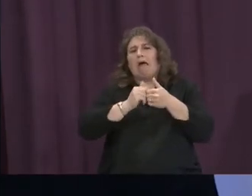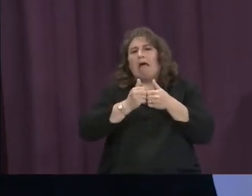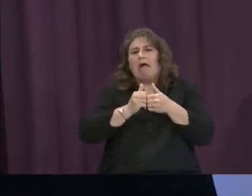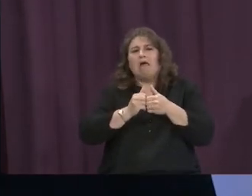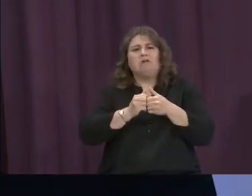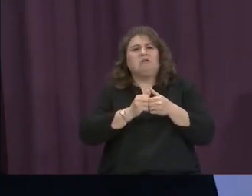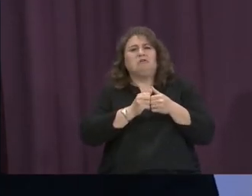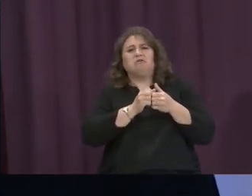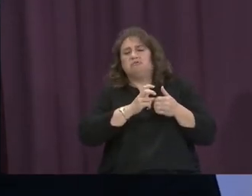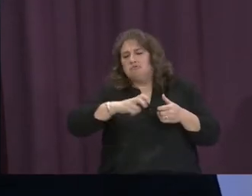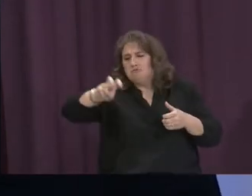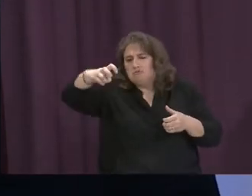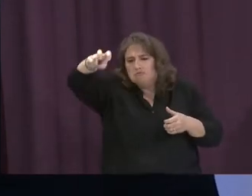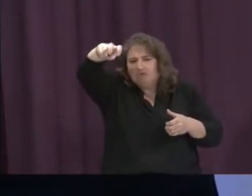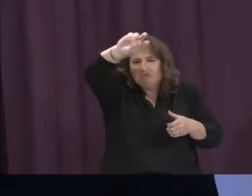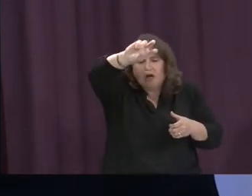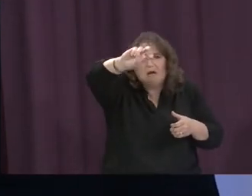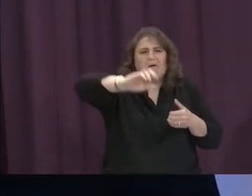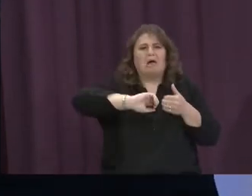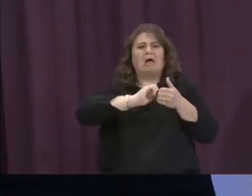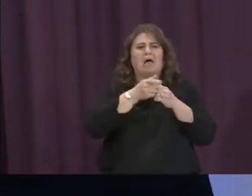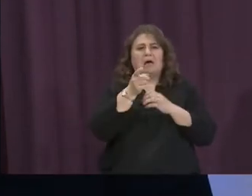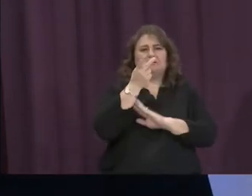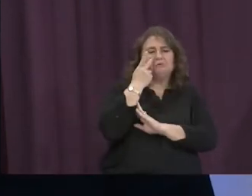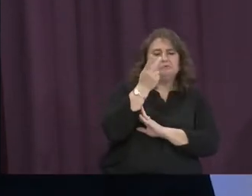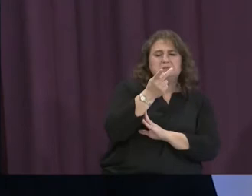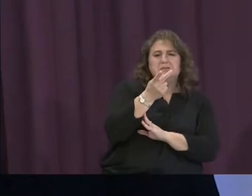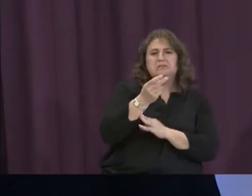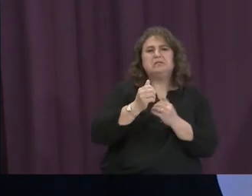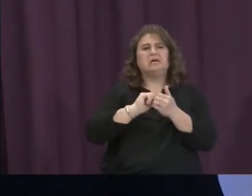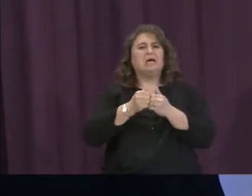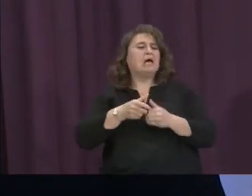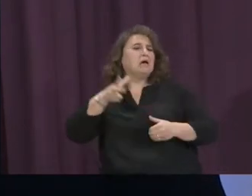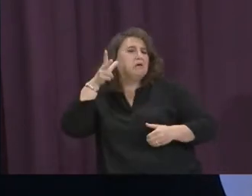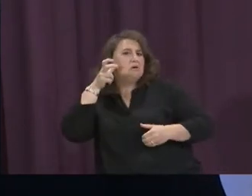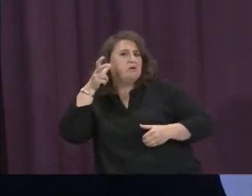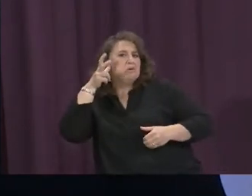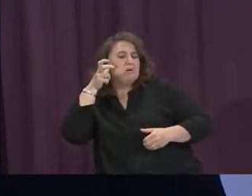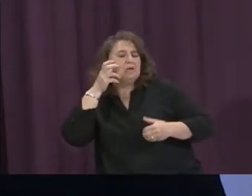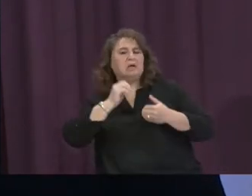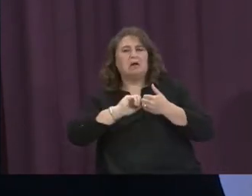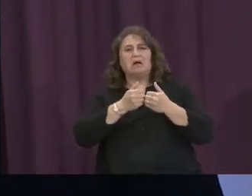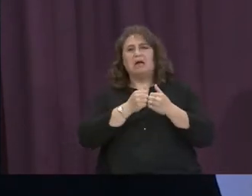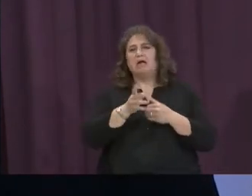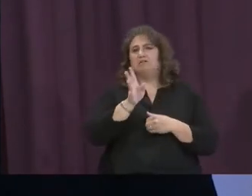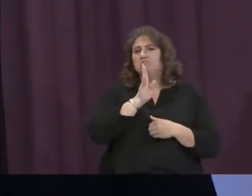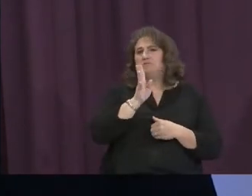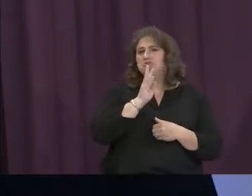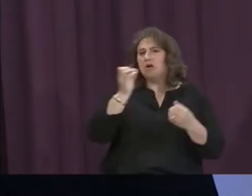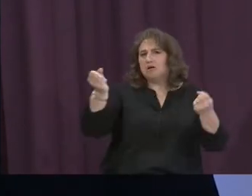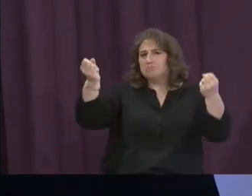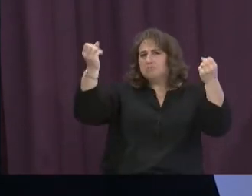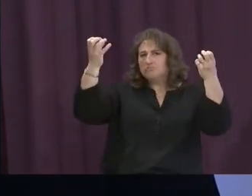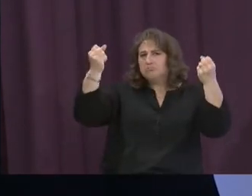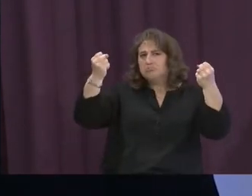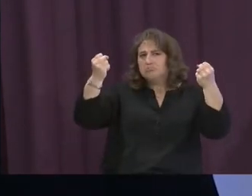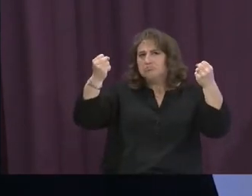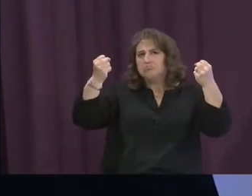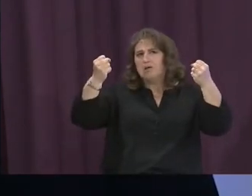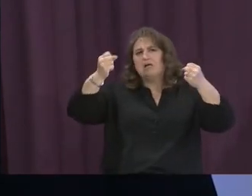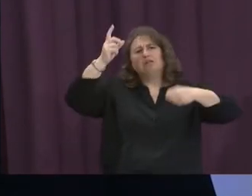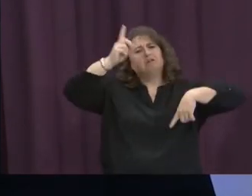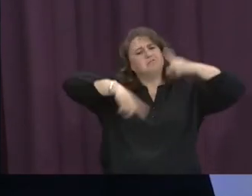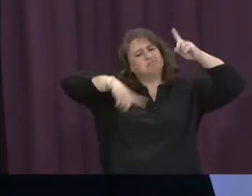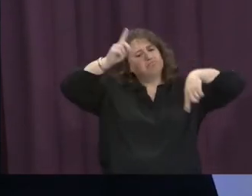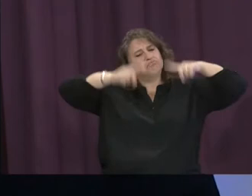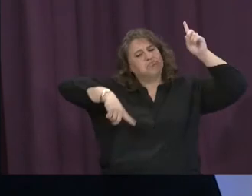in different ways. We hear things in different ways. Mm-hmm. We talk in different ways. So when I think about that, that's huge. It's